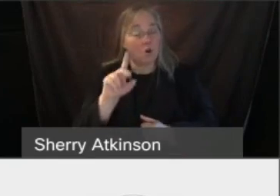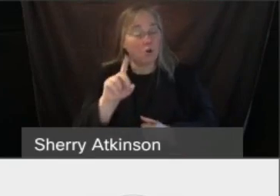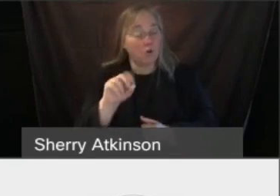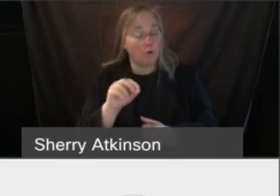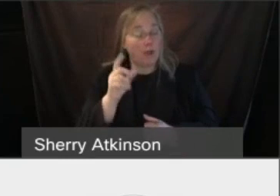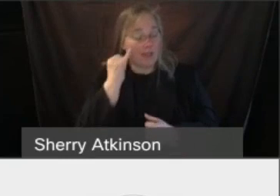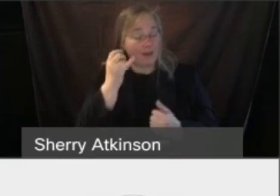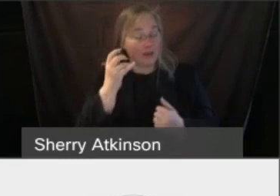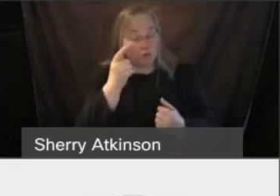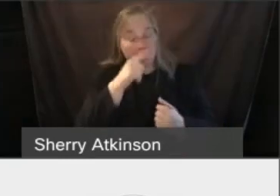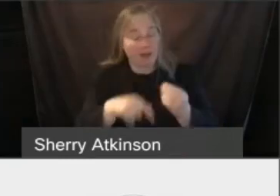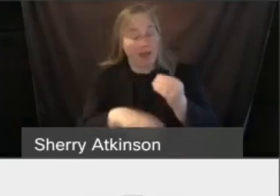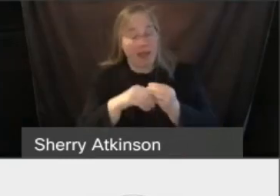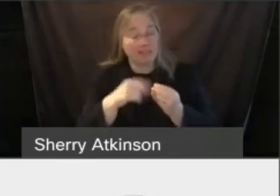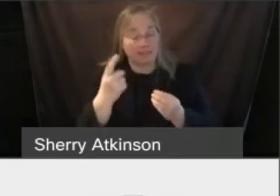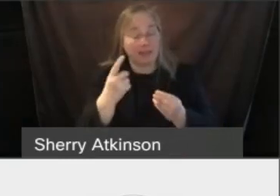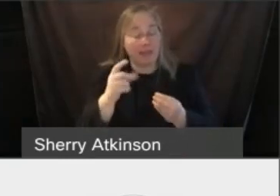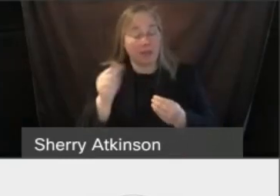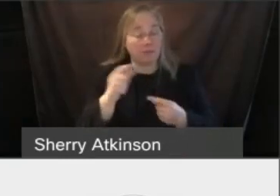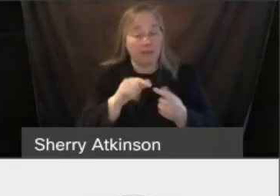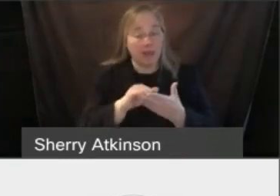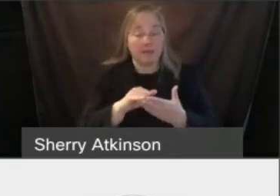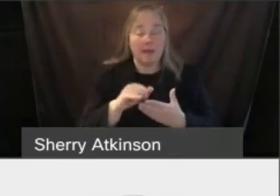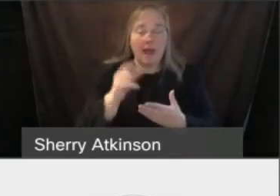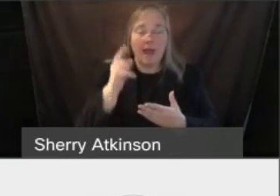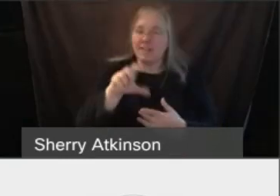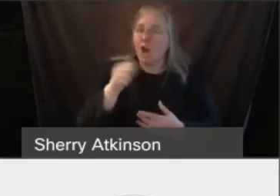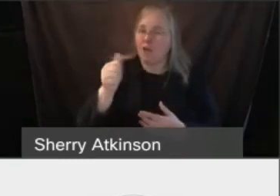think even, I think Tom also, I guess other Tom,